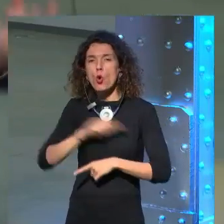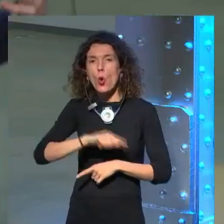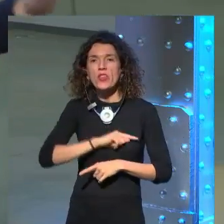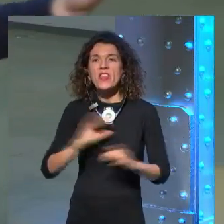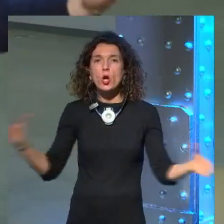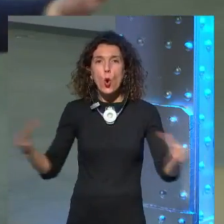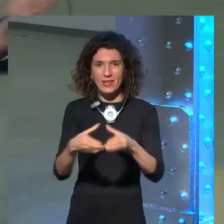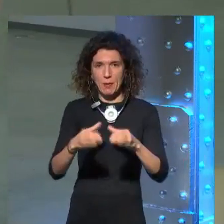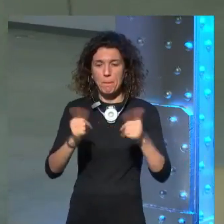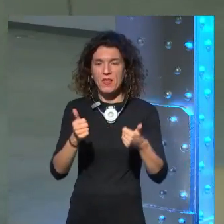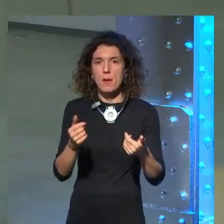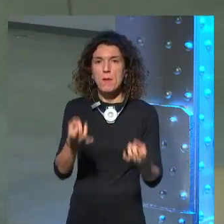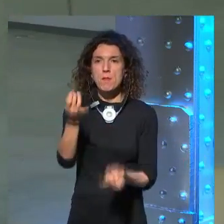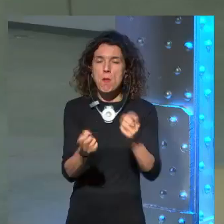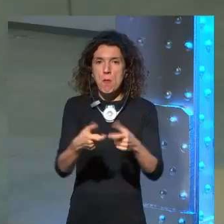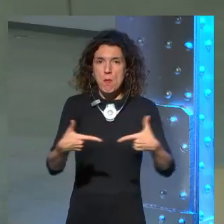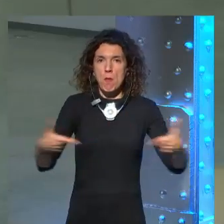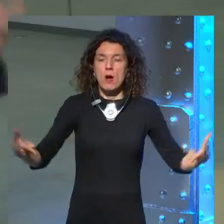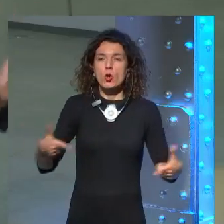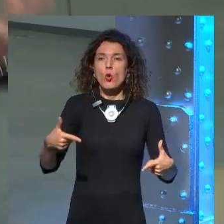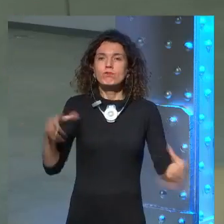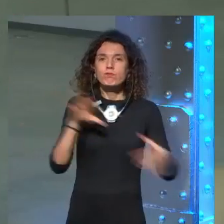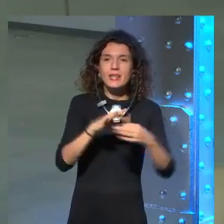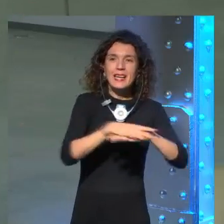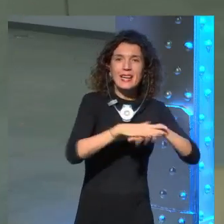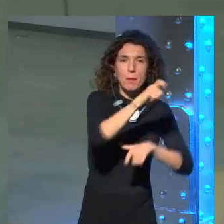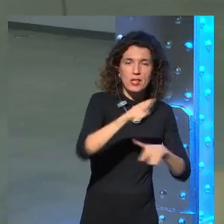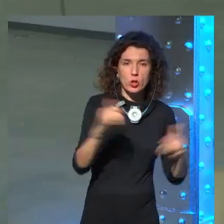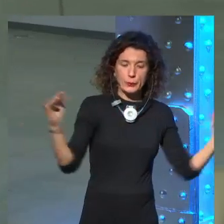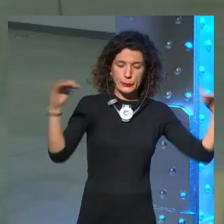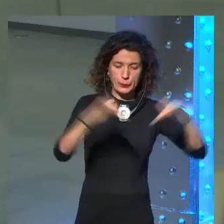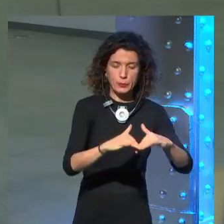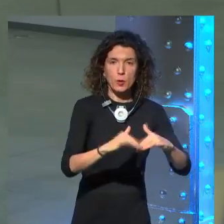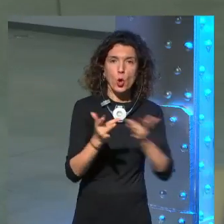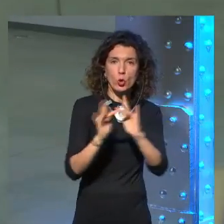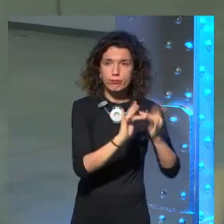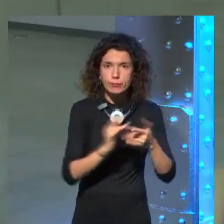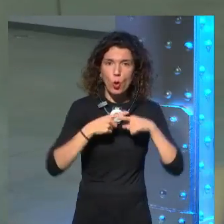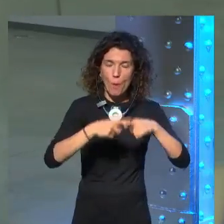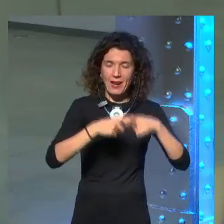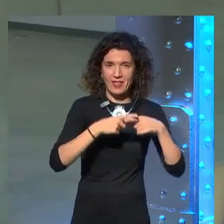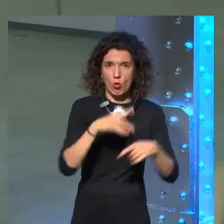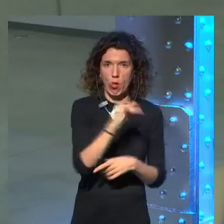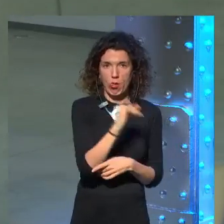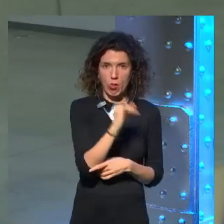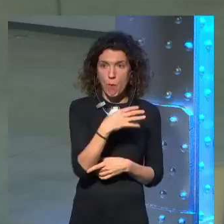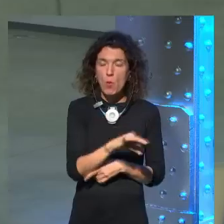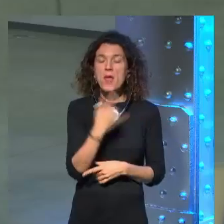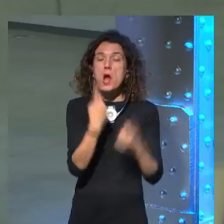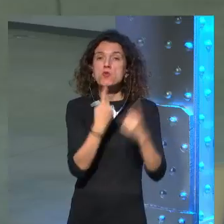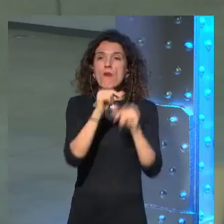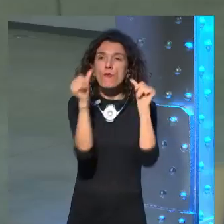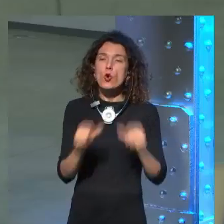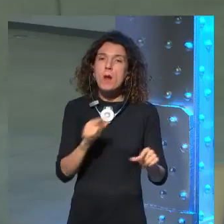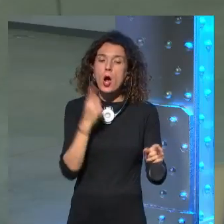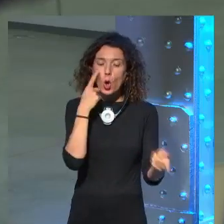to emerge, which is about a network of people coming together and sharing something. There might be some way to measure that